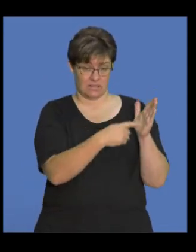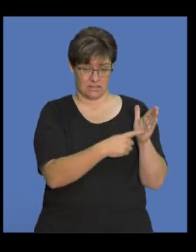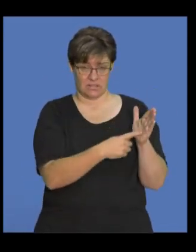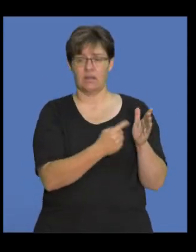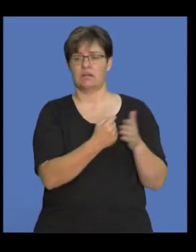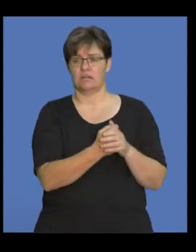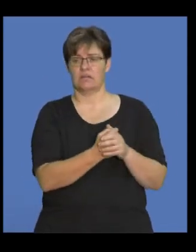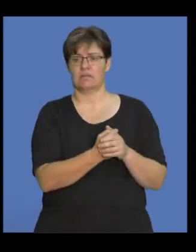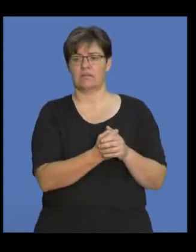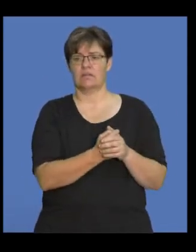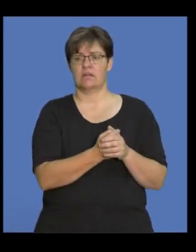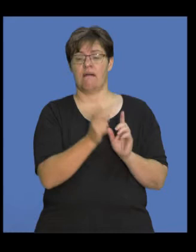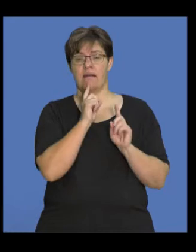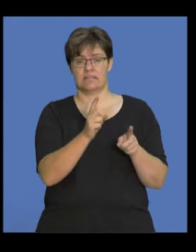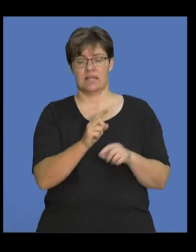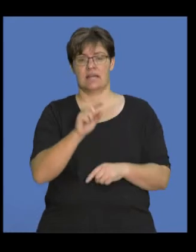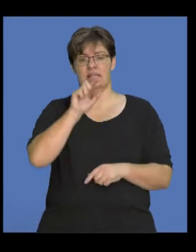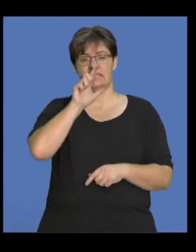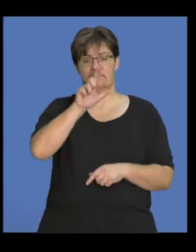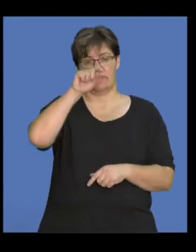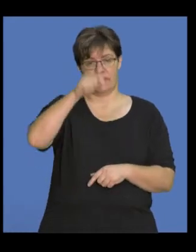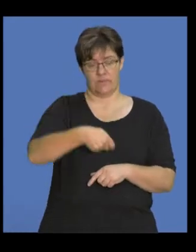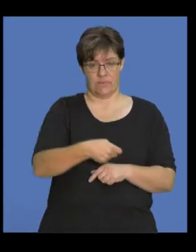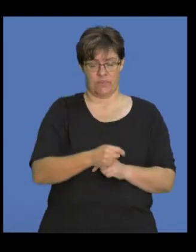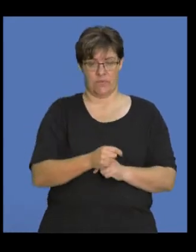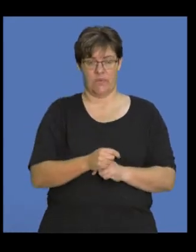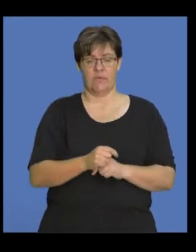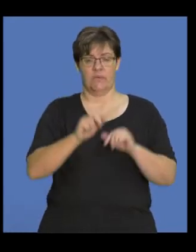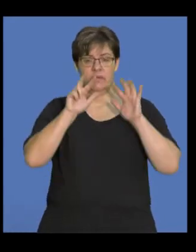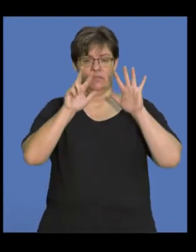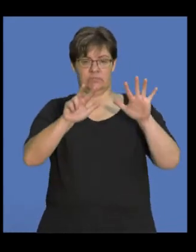7. And this will be